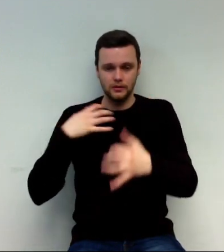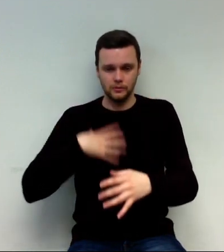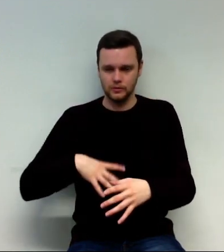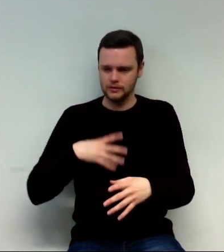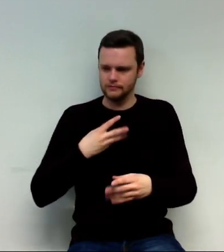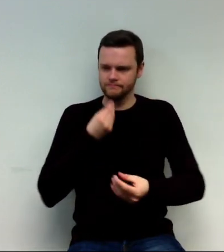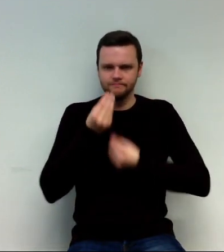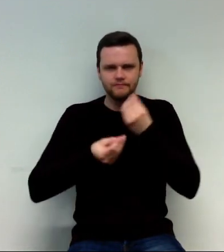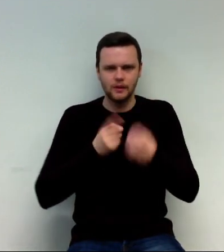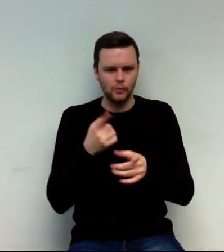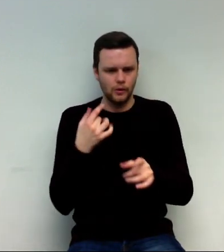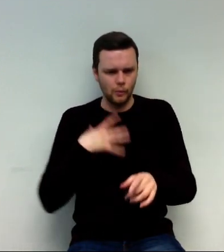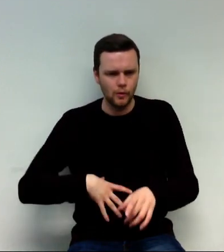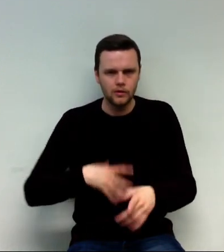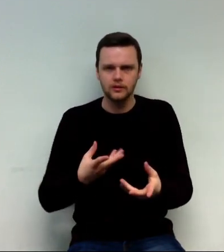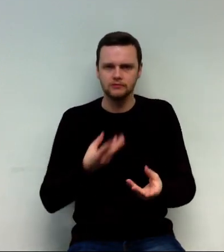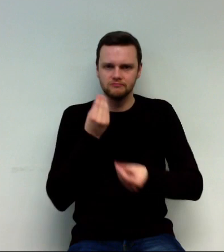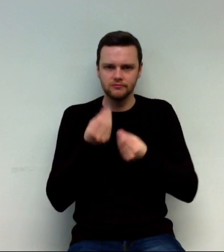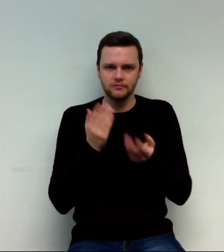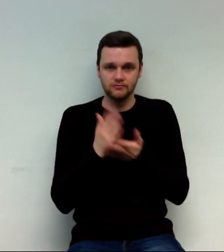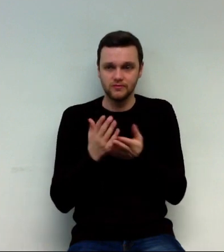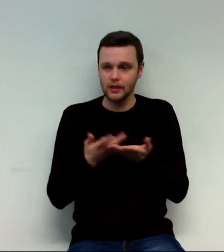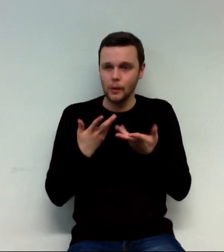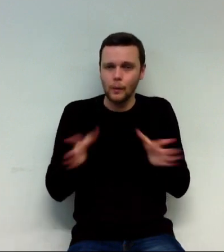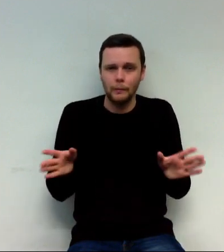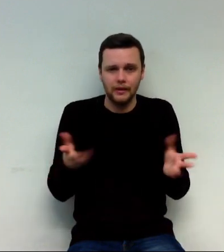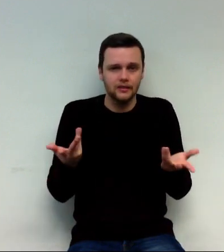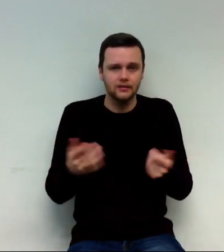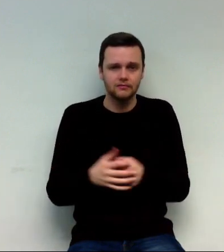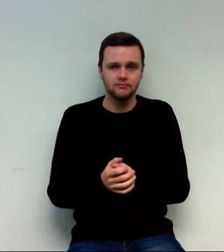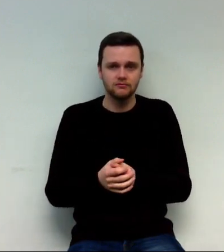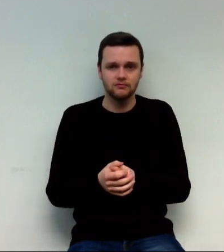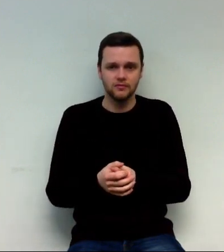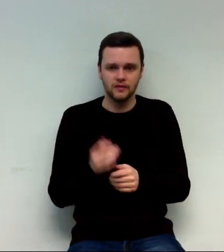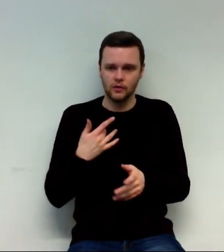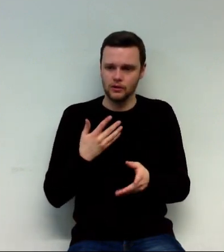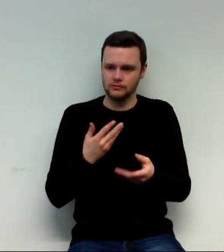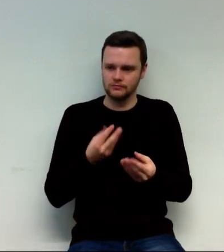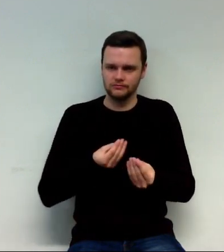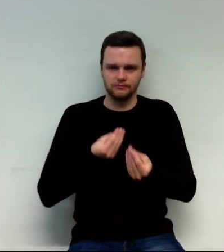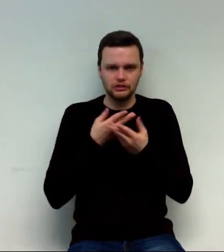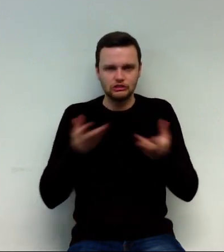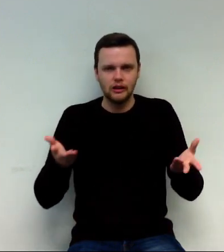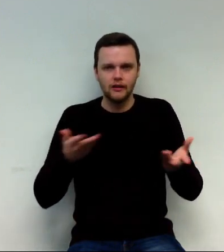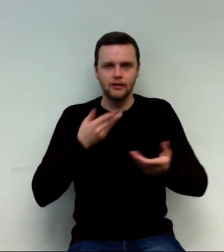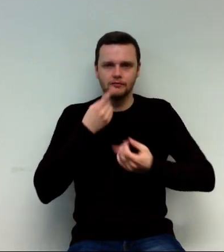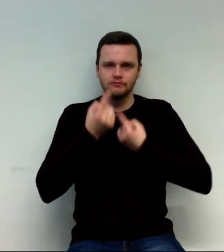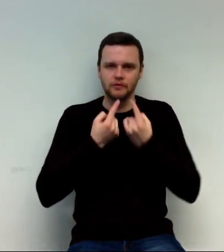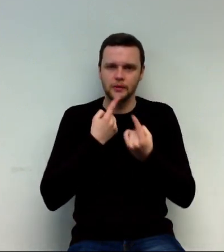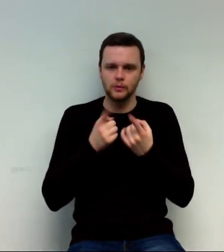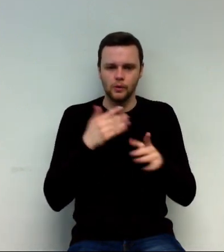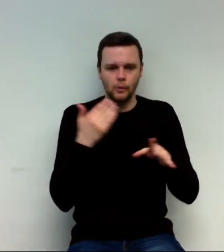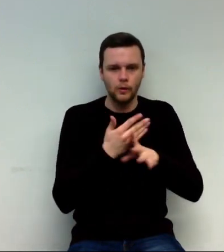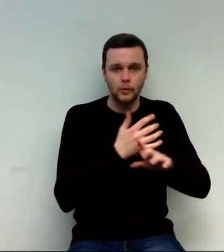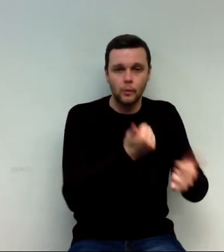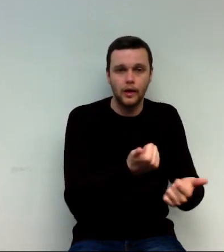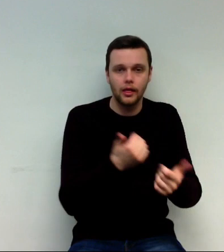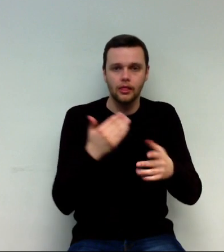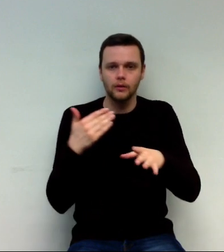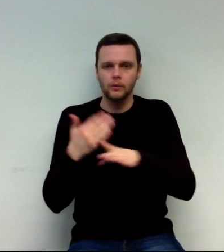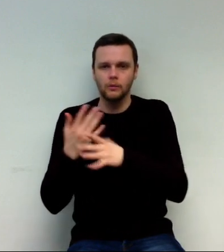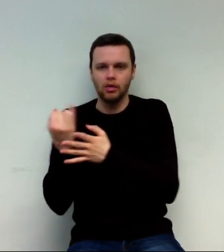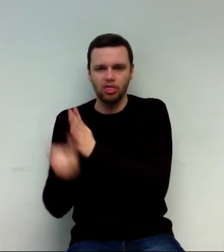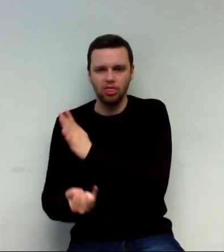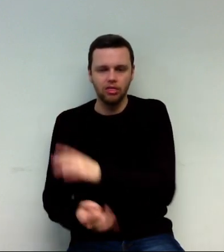need to happen. Like people are really open, I would say, in this area of sharing what works and what doesn't work. They're